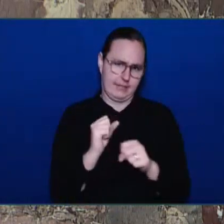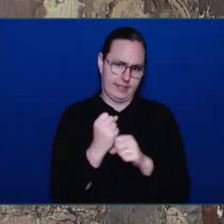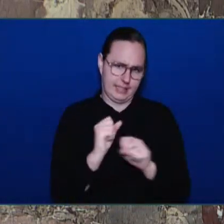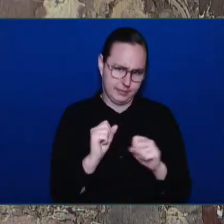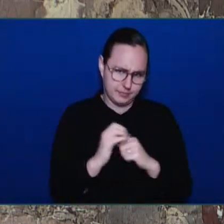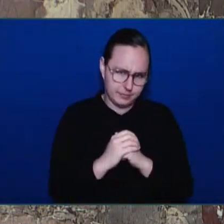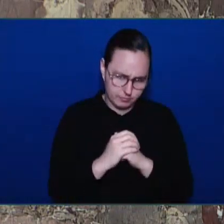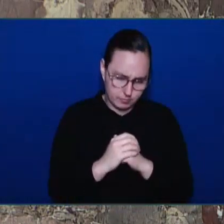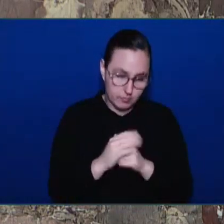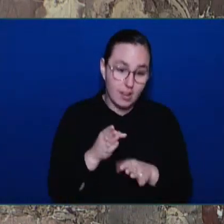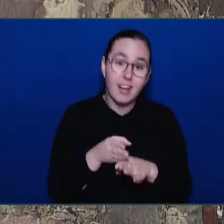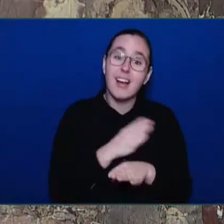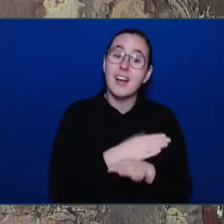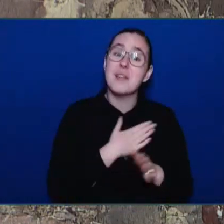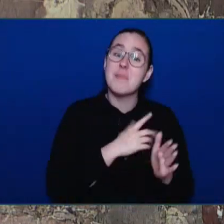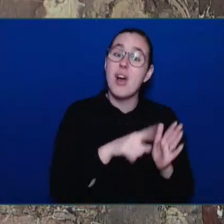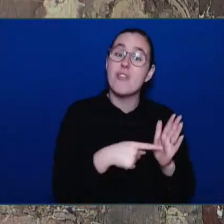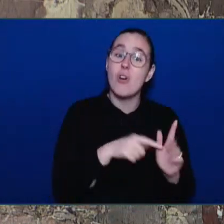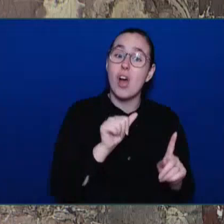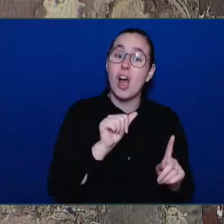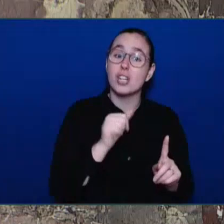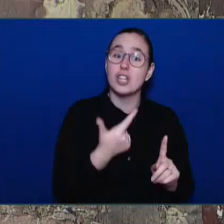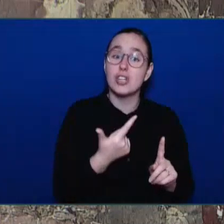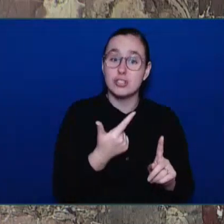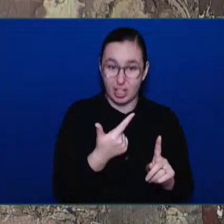I'll read him a short quote from the then mayor.